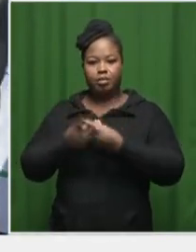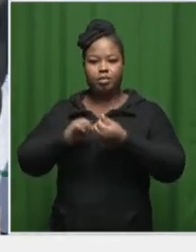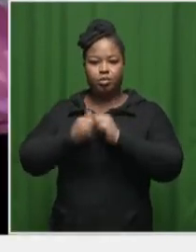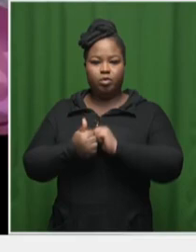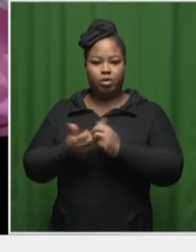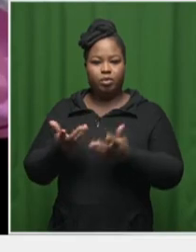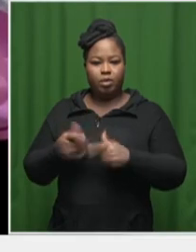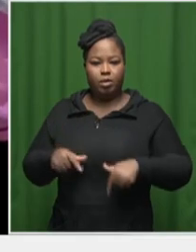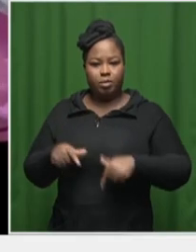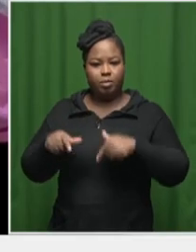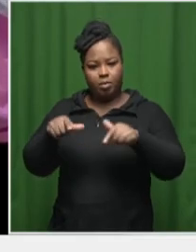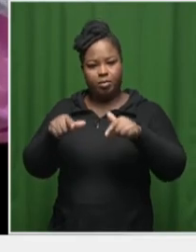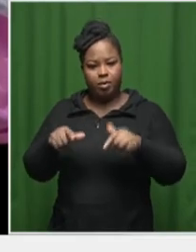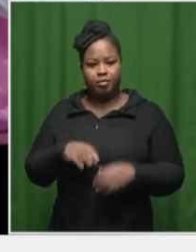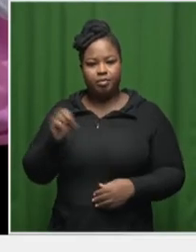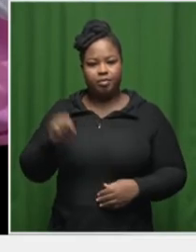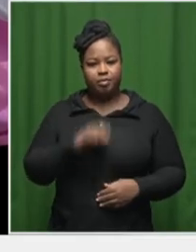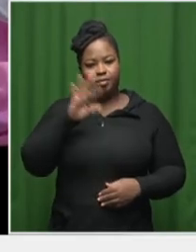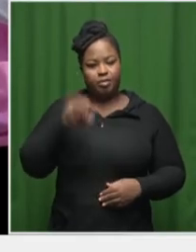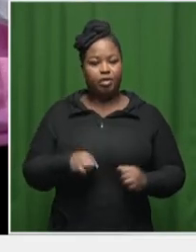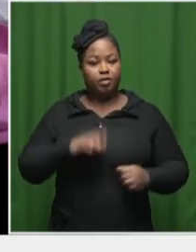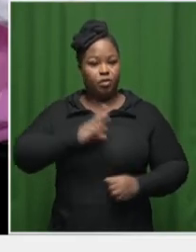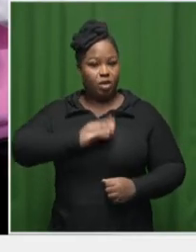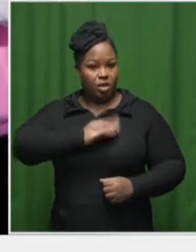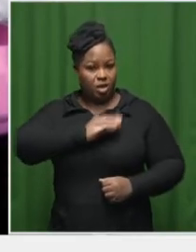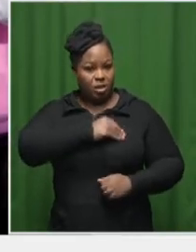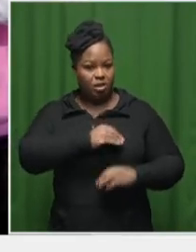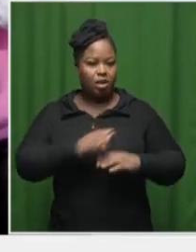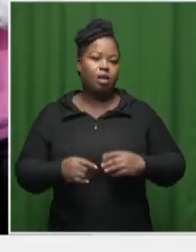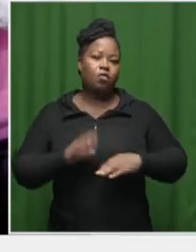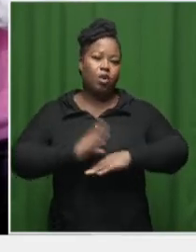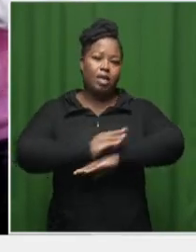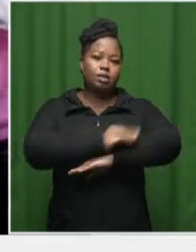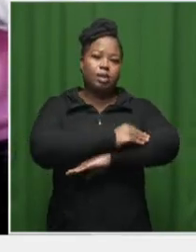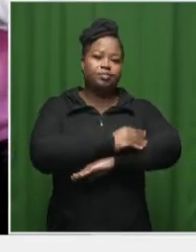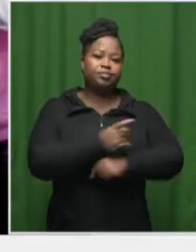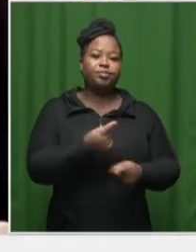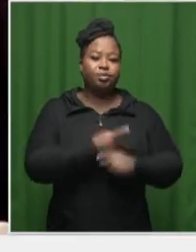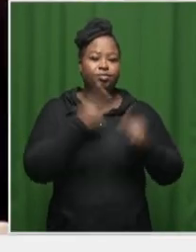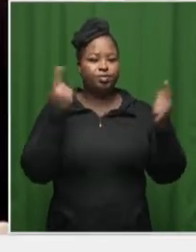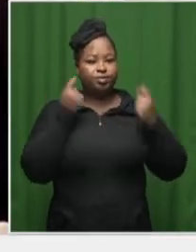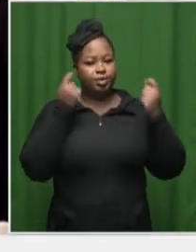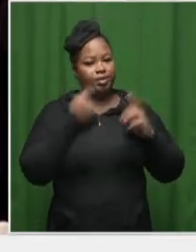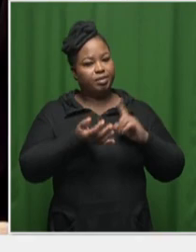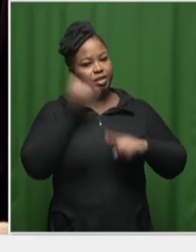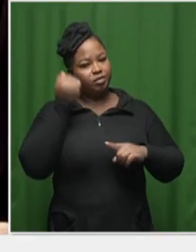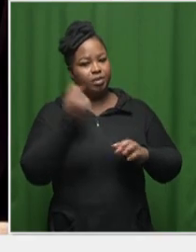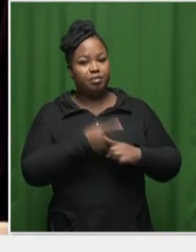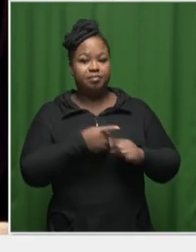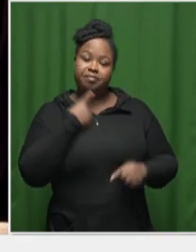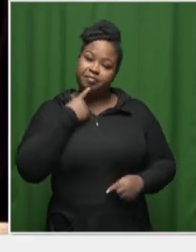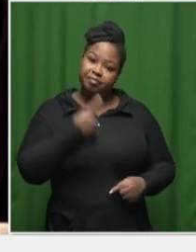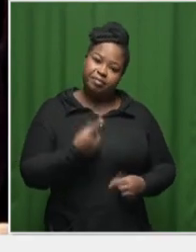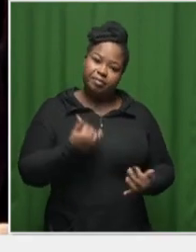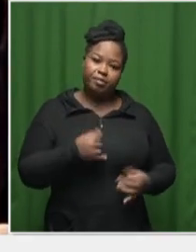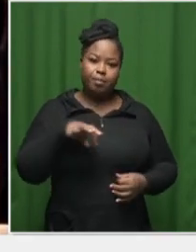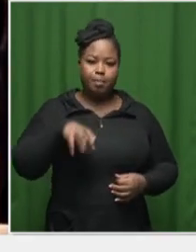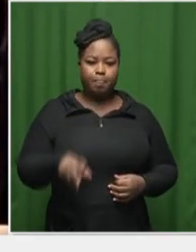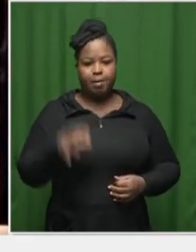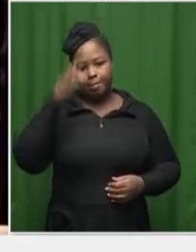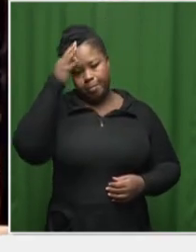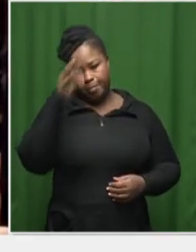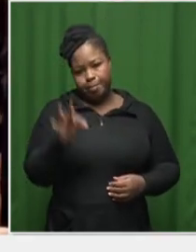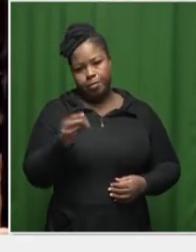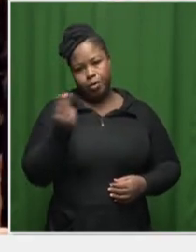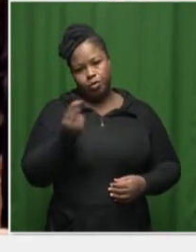in Limpopo and SA Run for Cancer representatives to celebrate his achievement. Mathabatha says the provincial government will